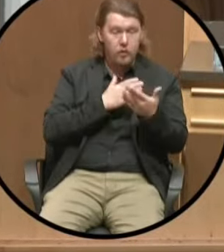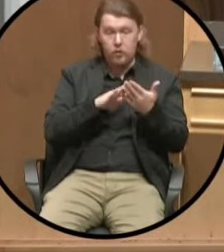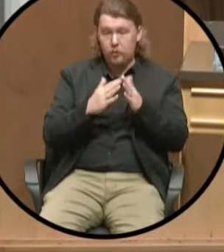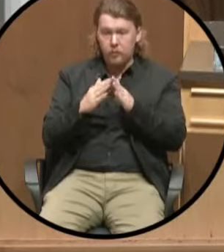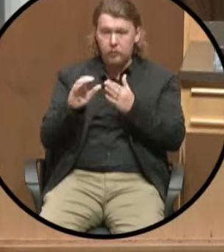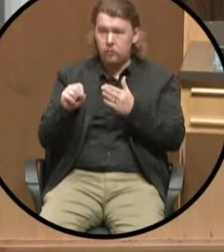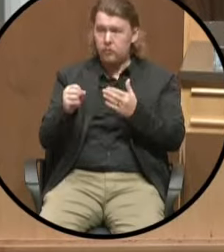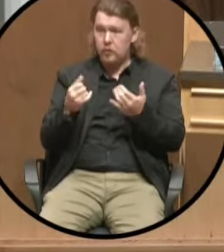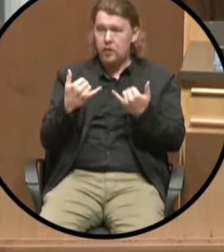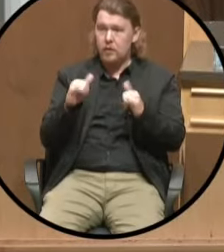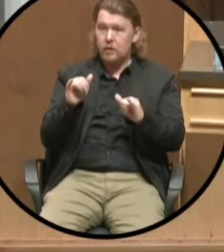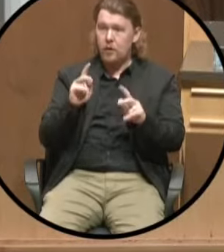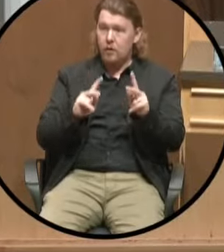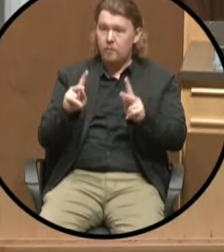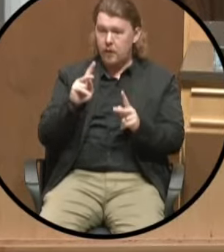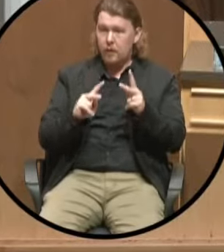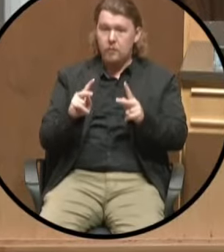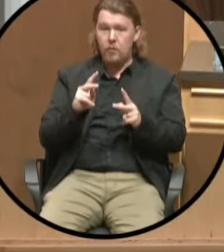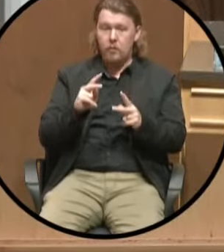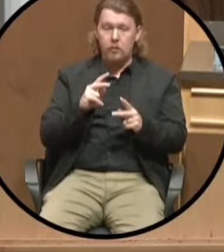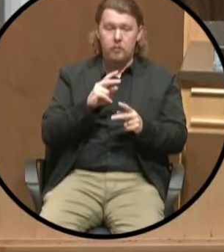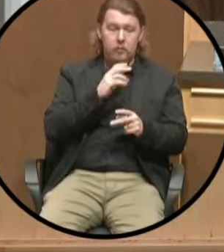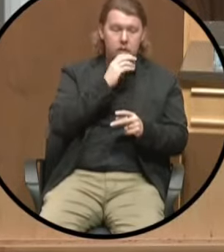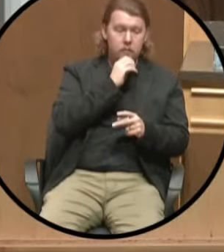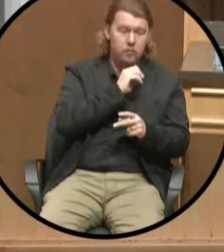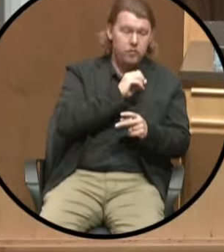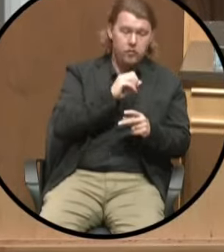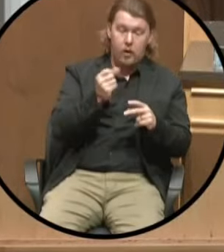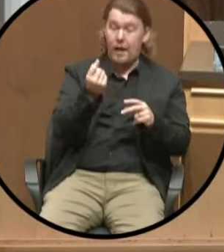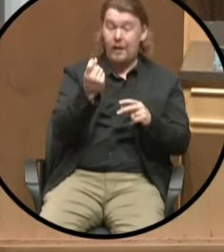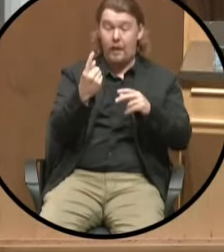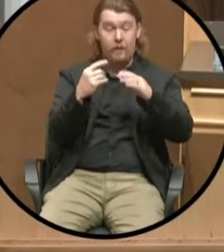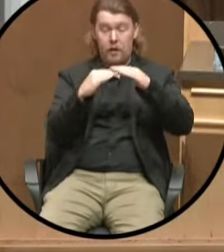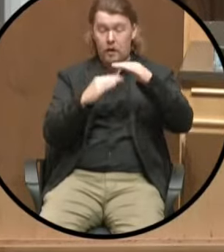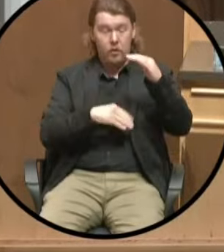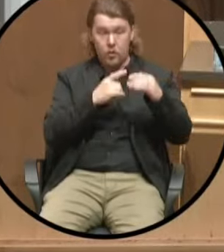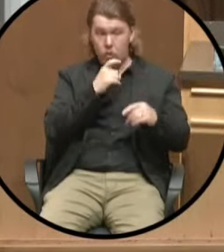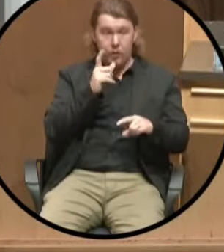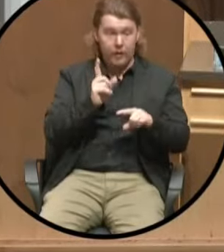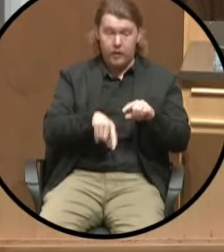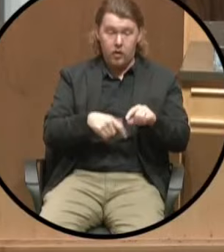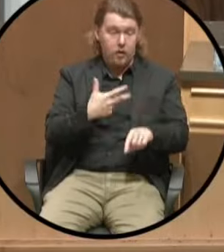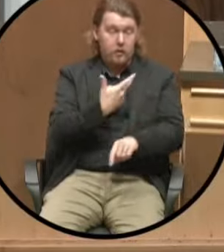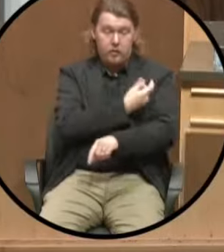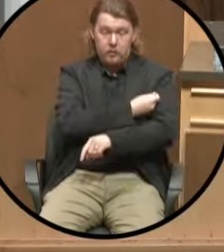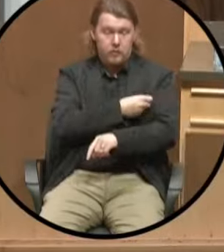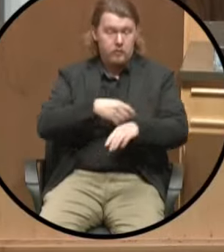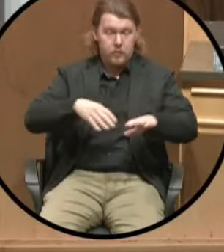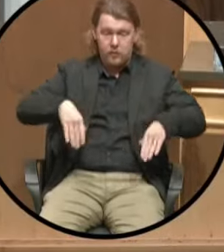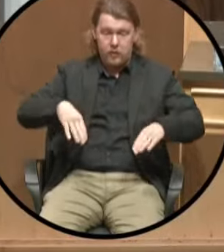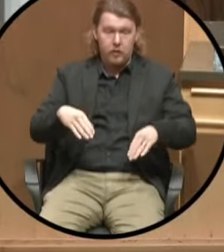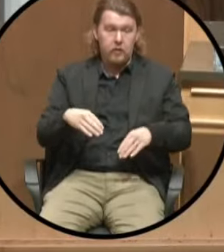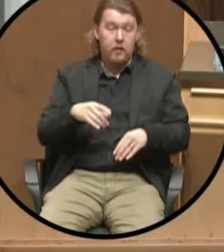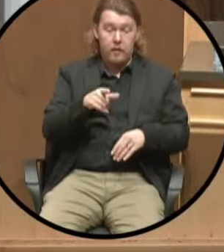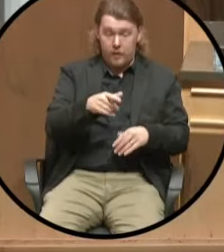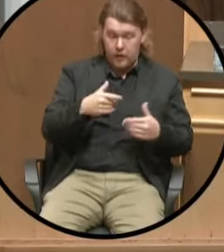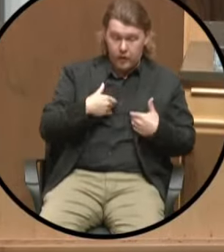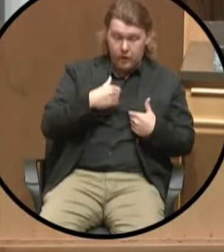still populations, such as those that are 2 to 11 or 11 and under, who are not eligible. For example, if they have